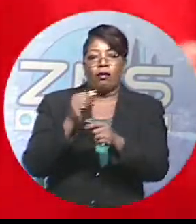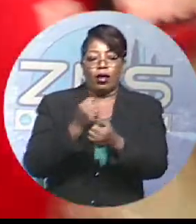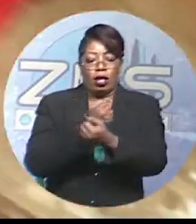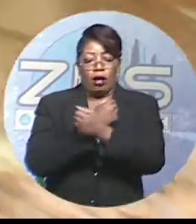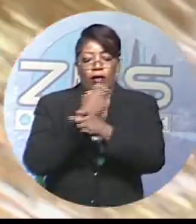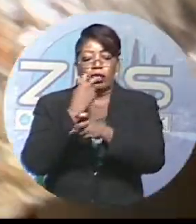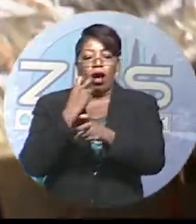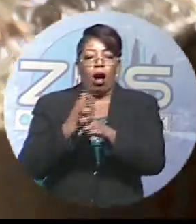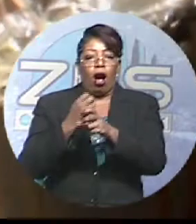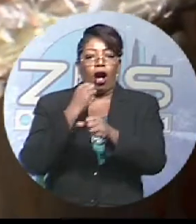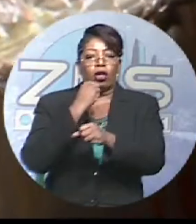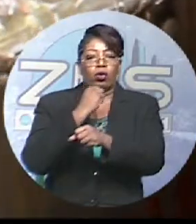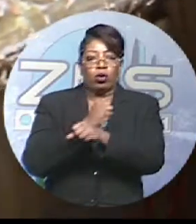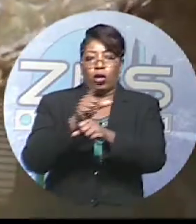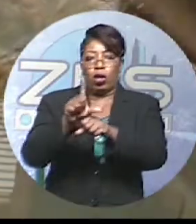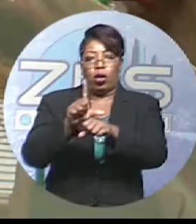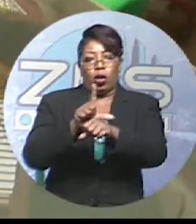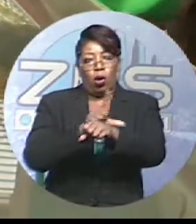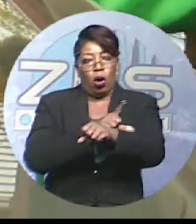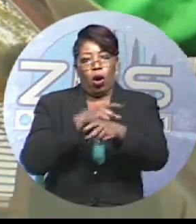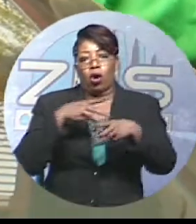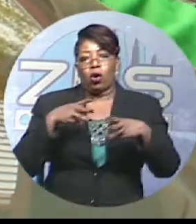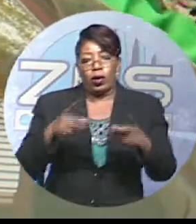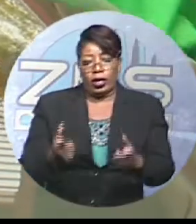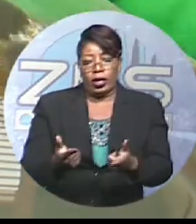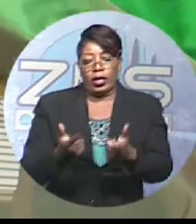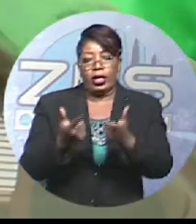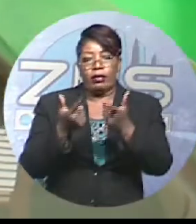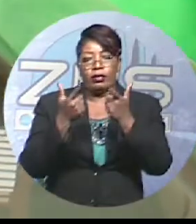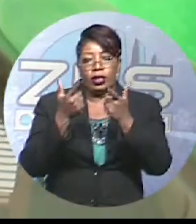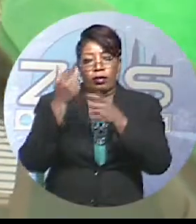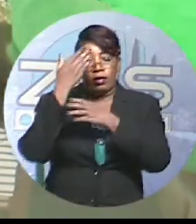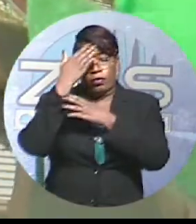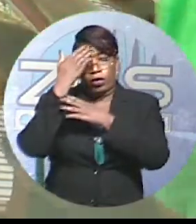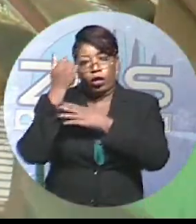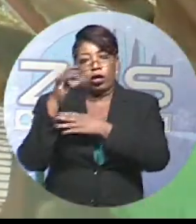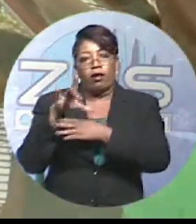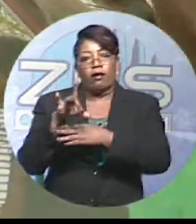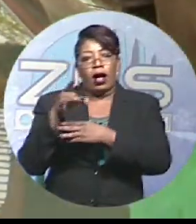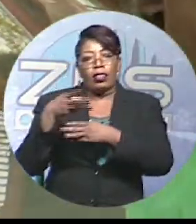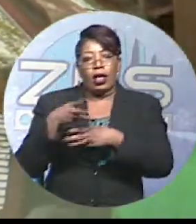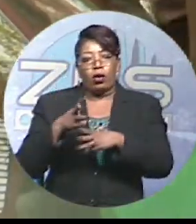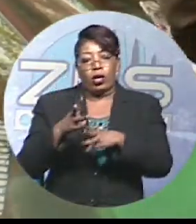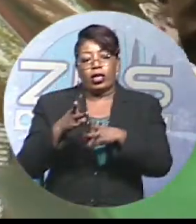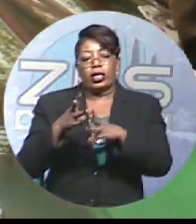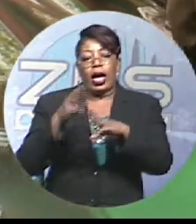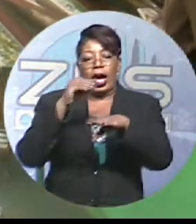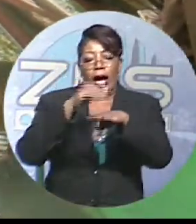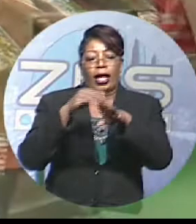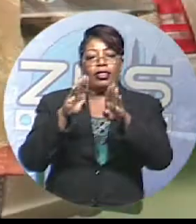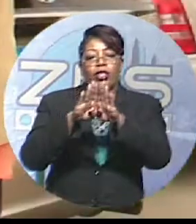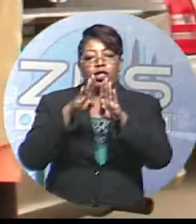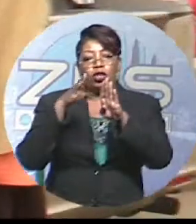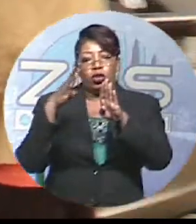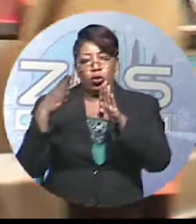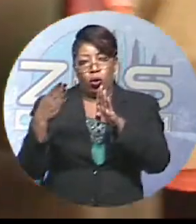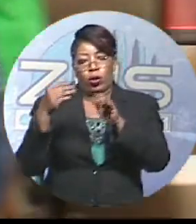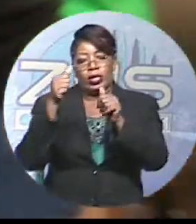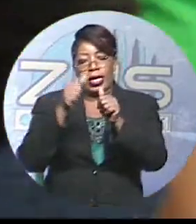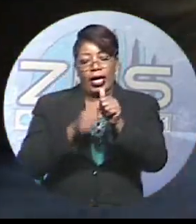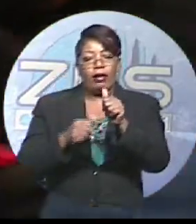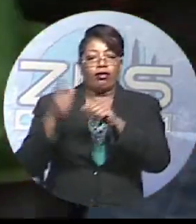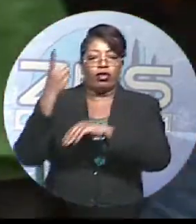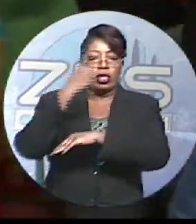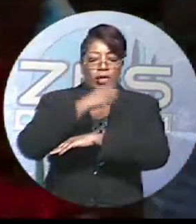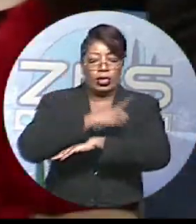hard work that goes a long way in lifting up the forgotten who find their way to the doors of the Great Commission Ministries every